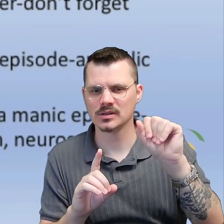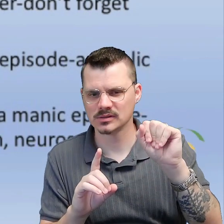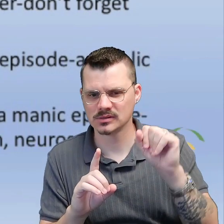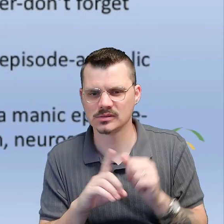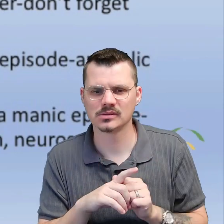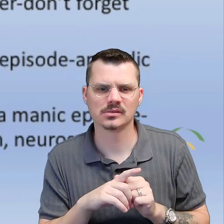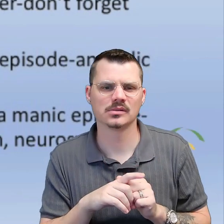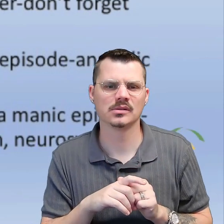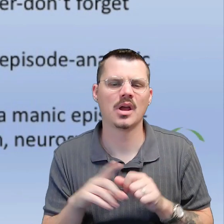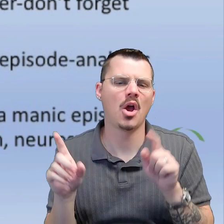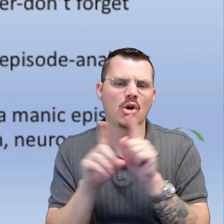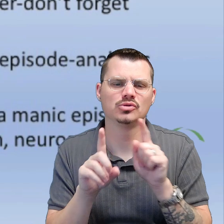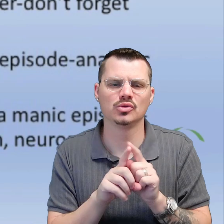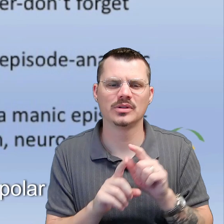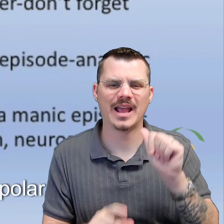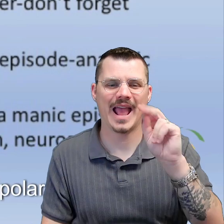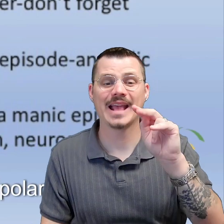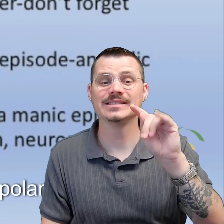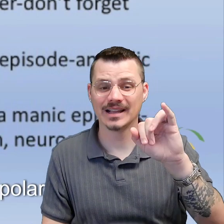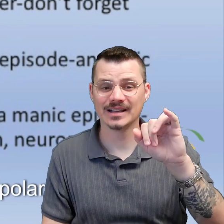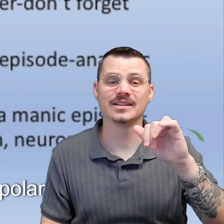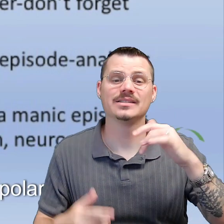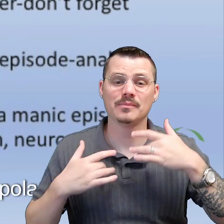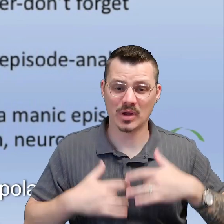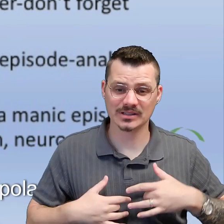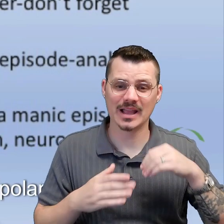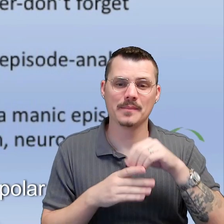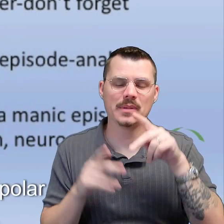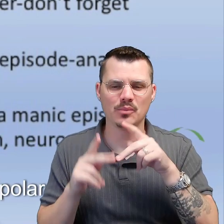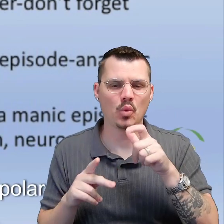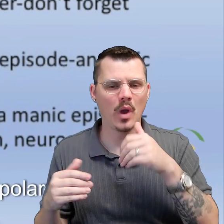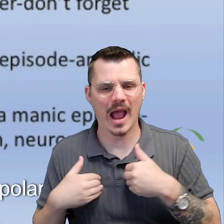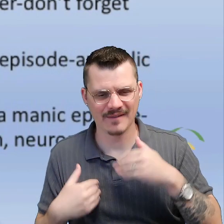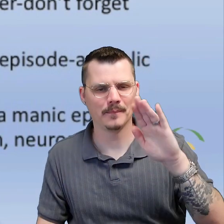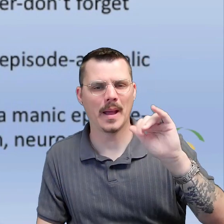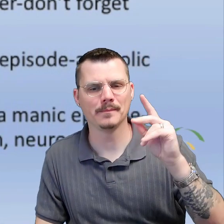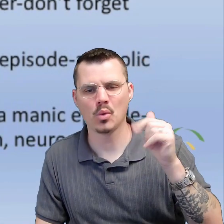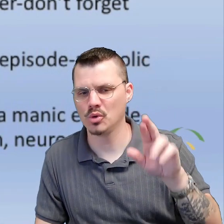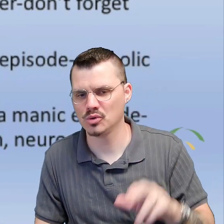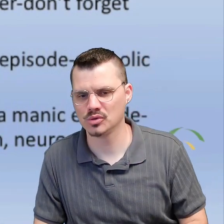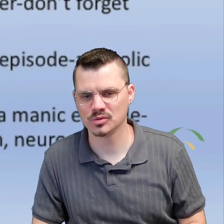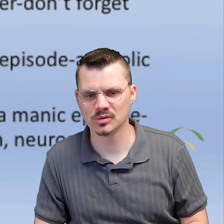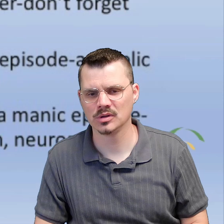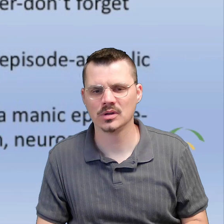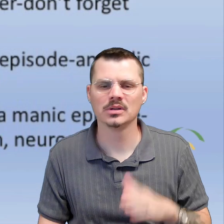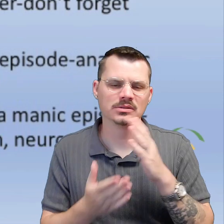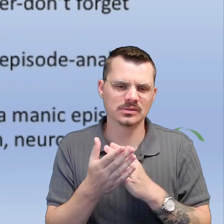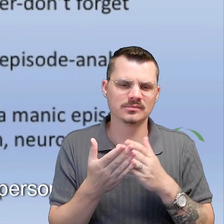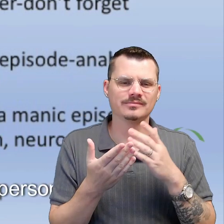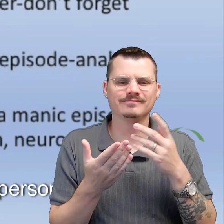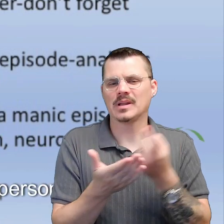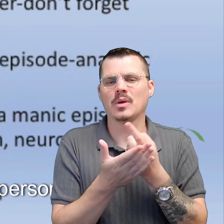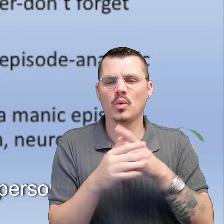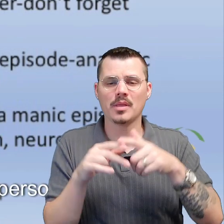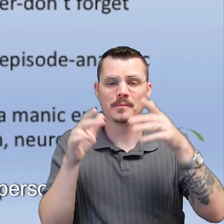steroids and also antidepressants in people that have bipolar disorder. Sometimes